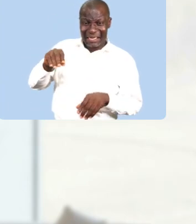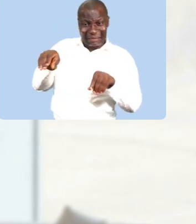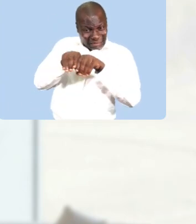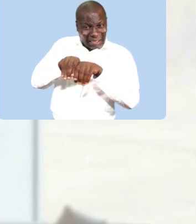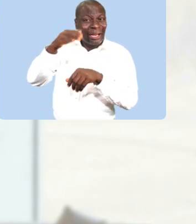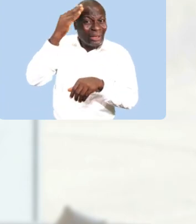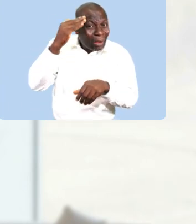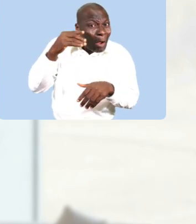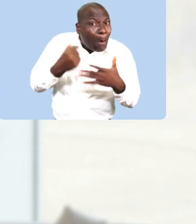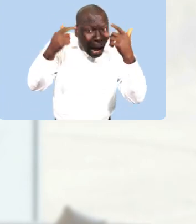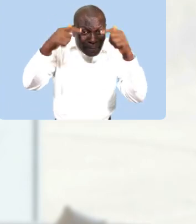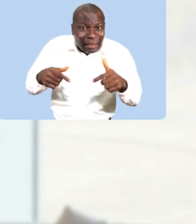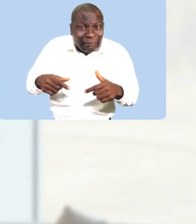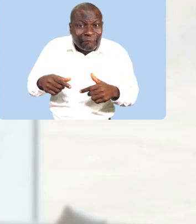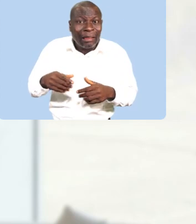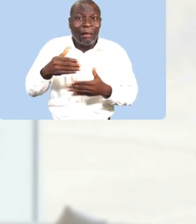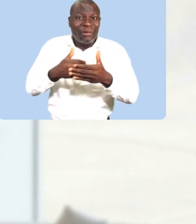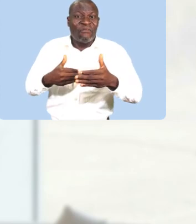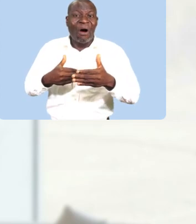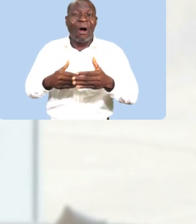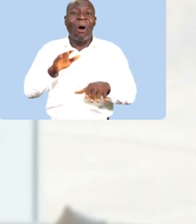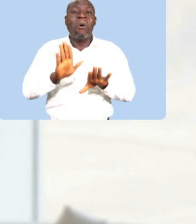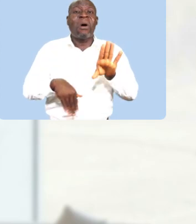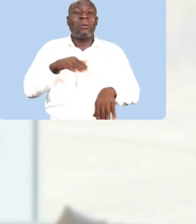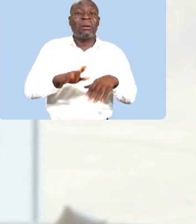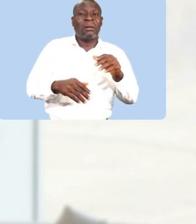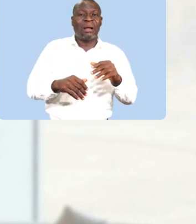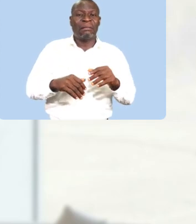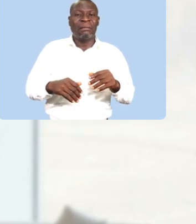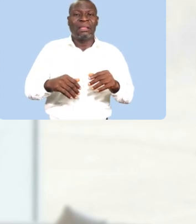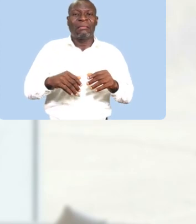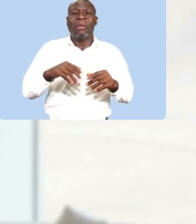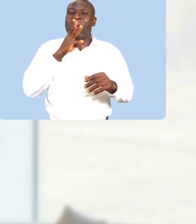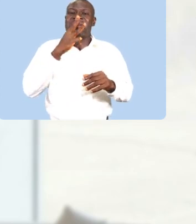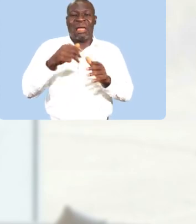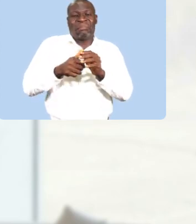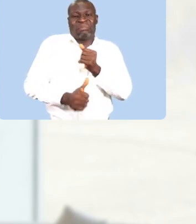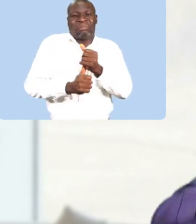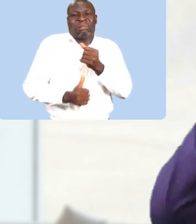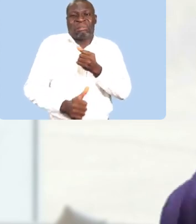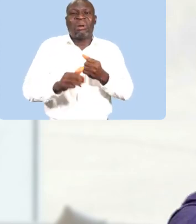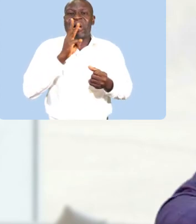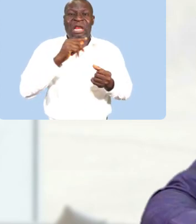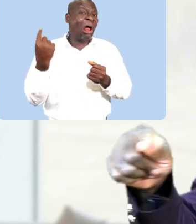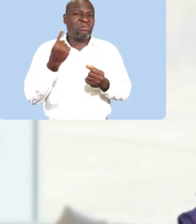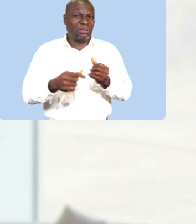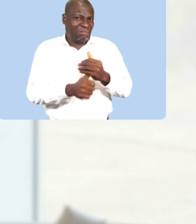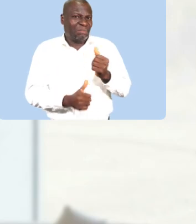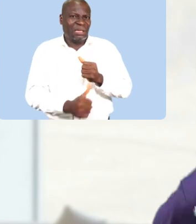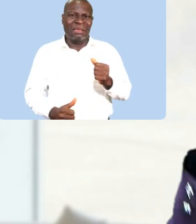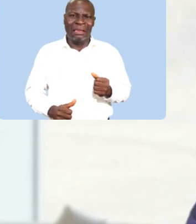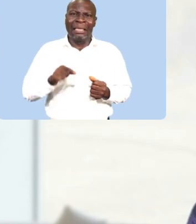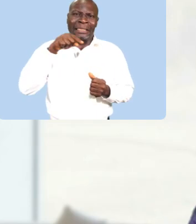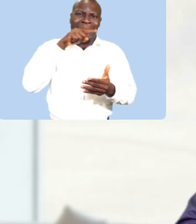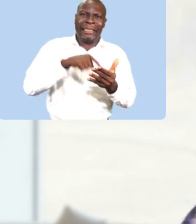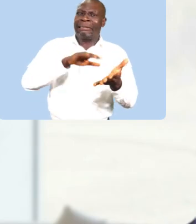saadiye no afe wana mua. Na sabi mpere ya sana. Nane toso so. Eti unti bida. Sa o wo adie wei no